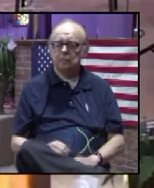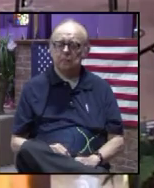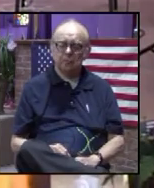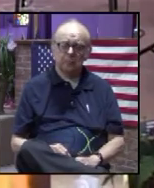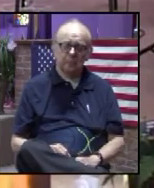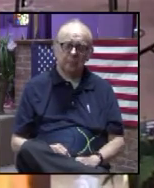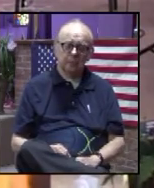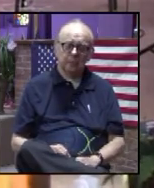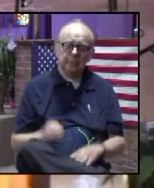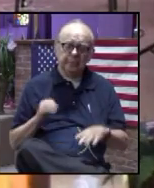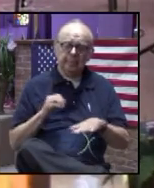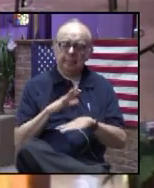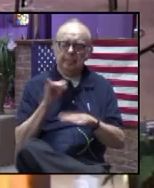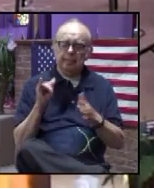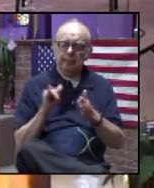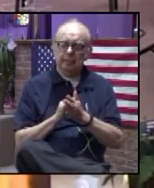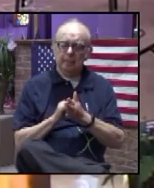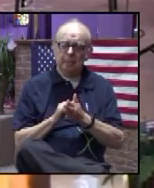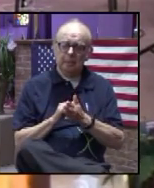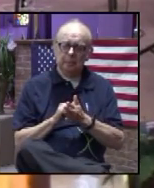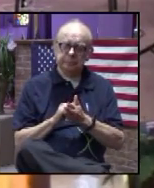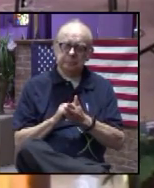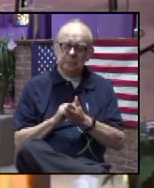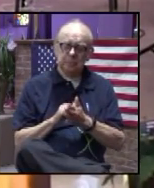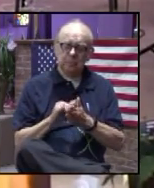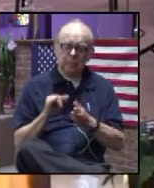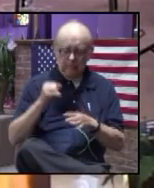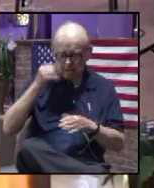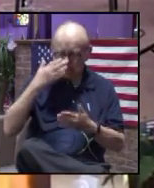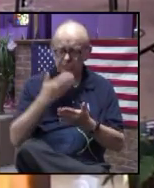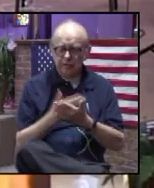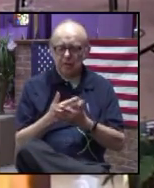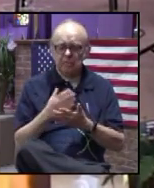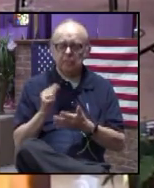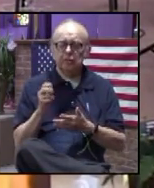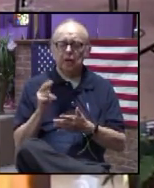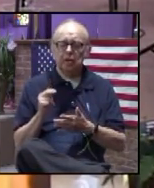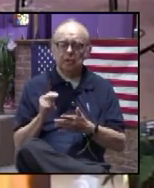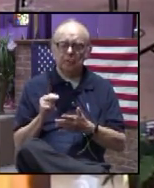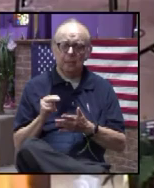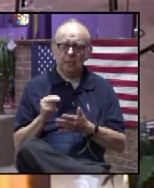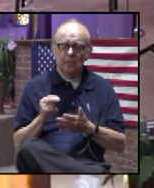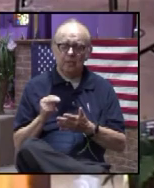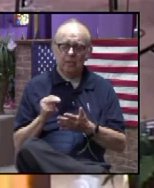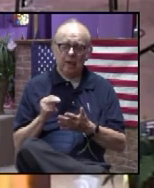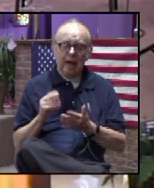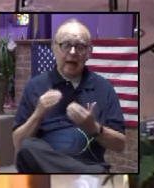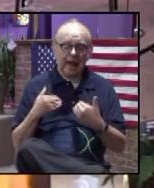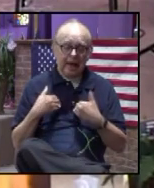the impact that her son, John, made